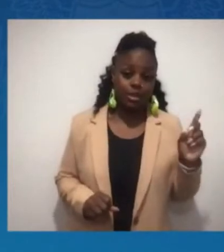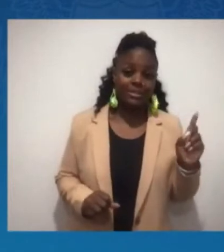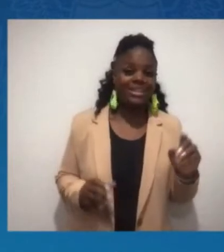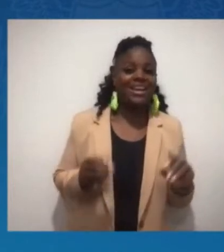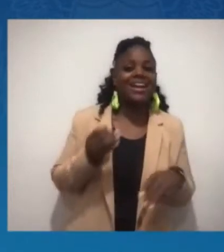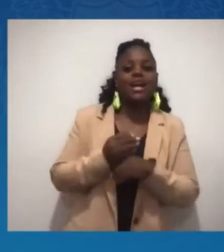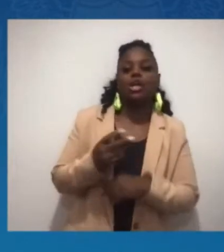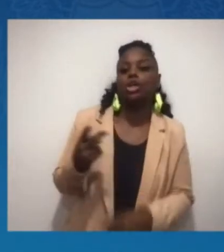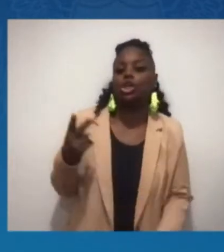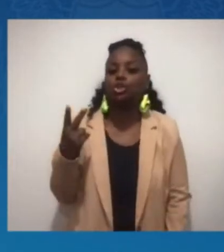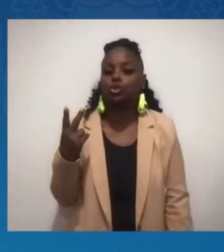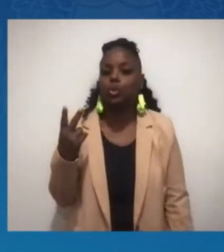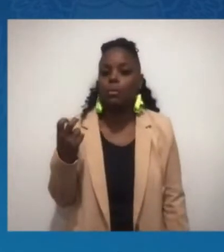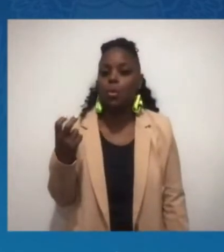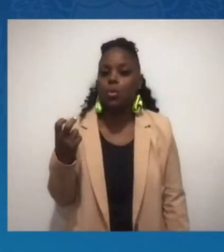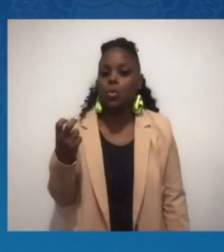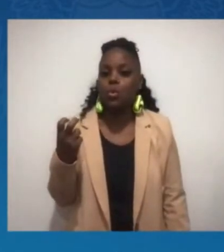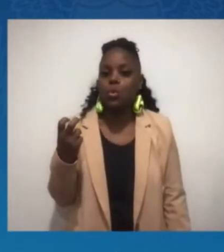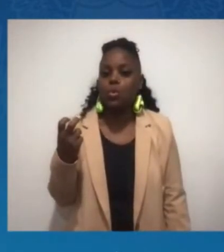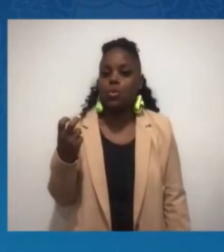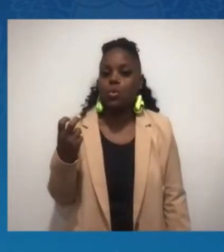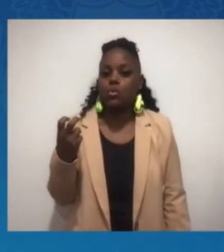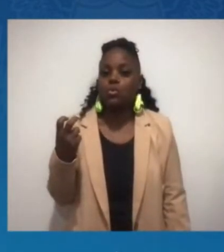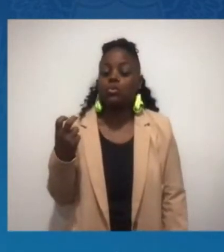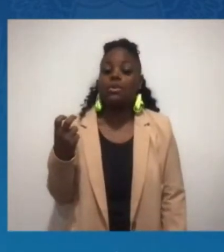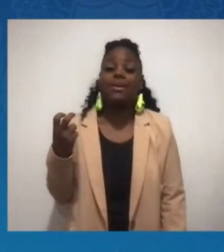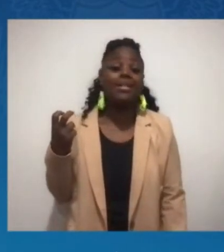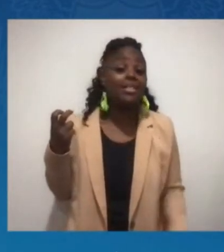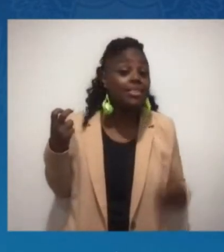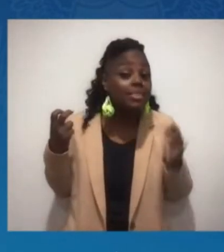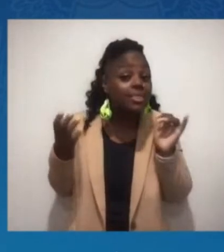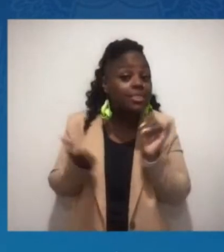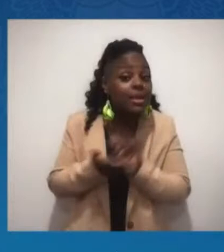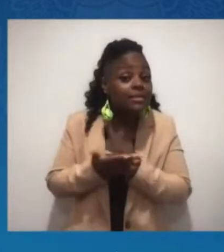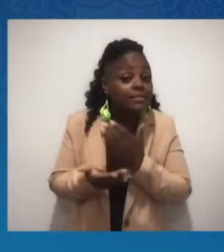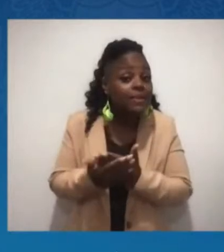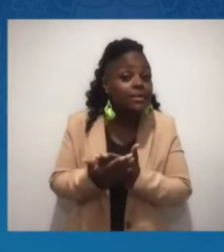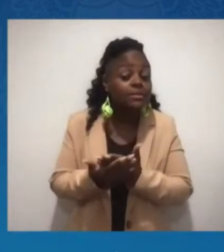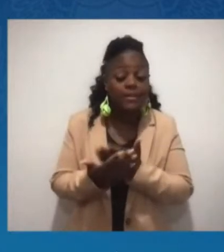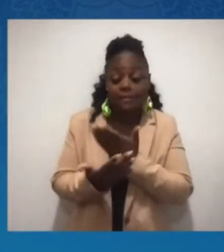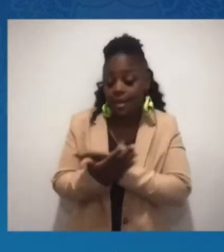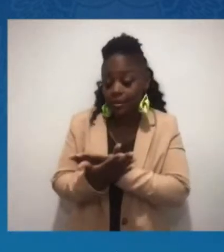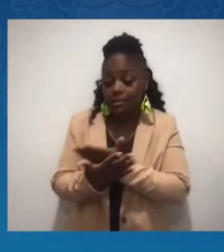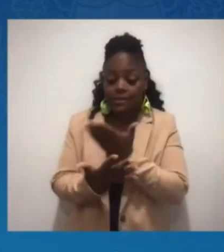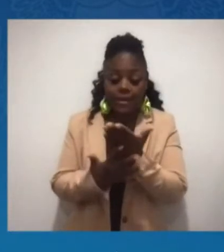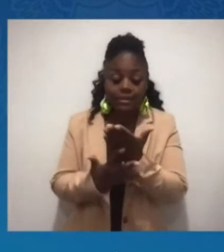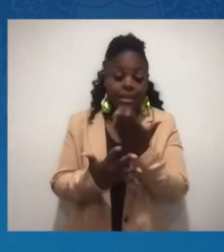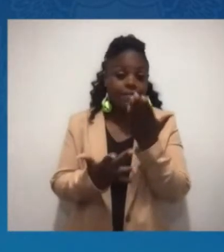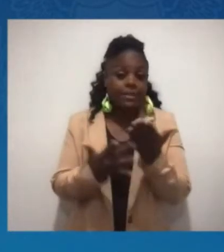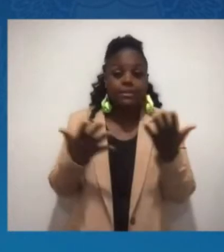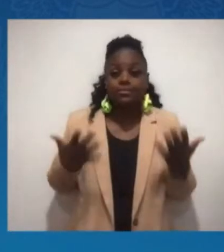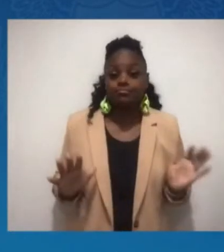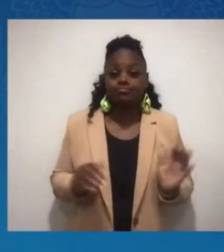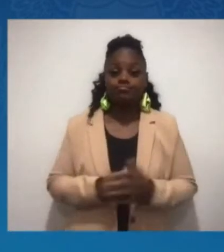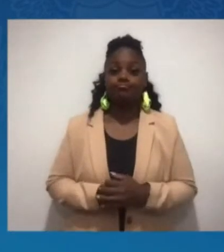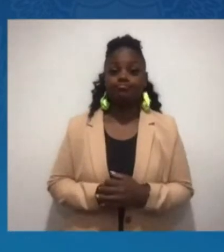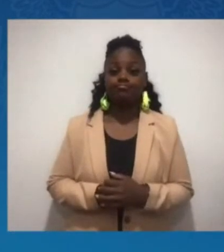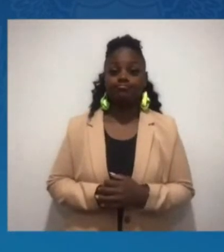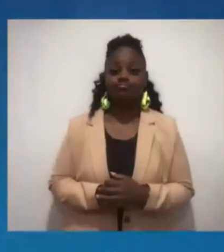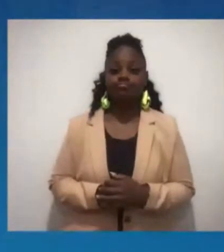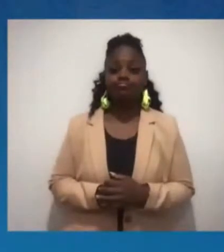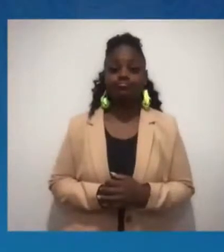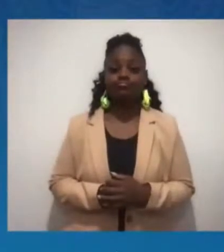Just facts. Just facts, that's it. All right, well, this has been an incredible conversation. It's just